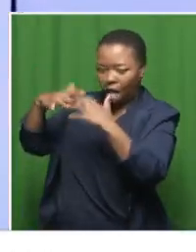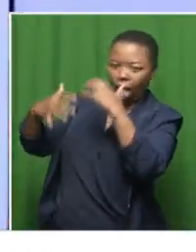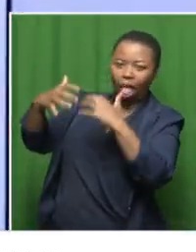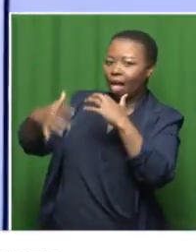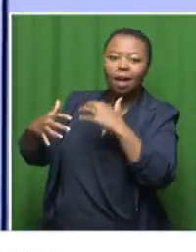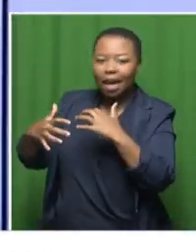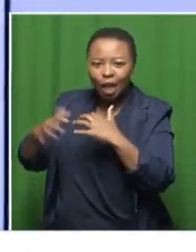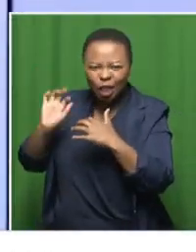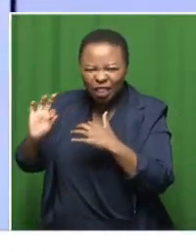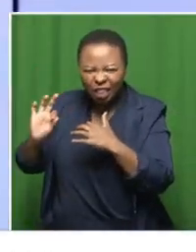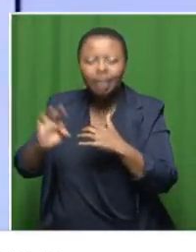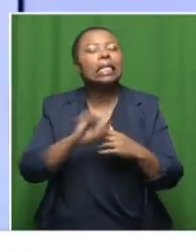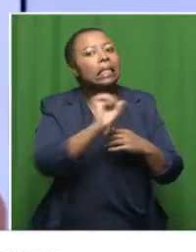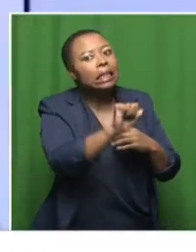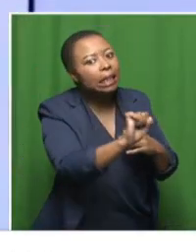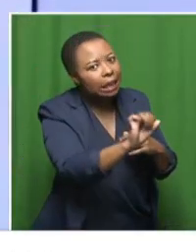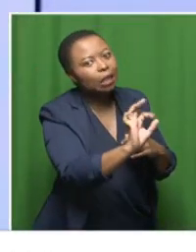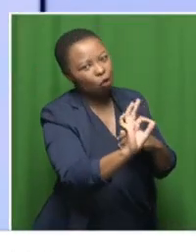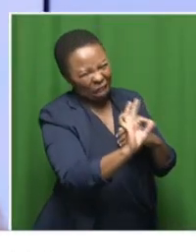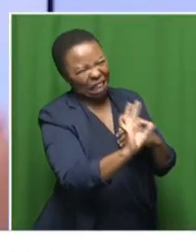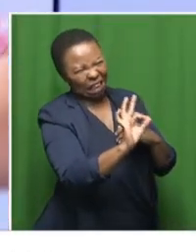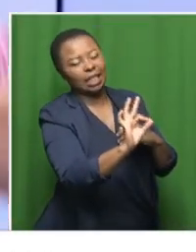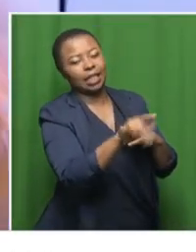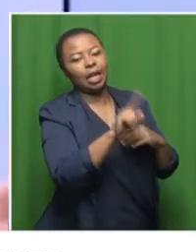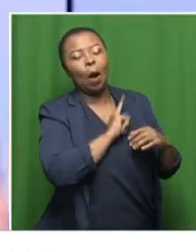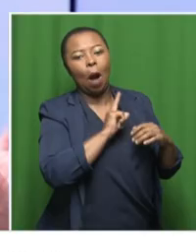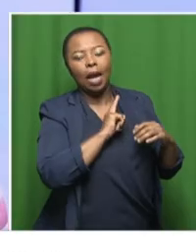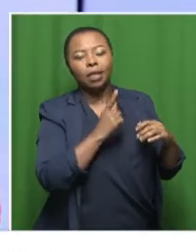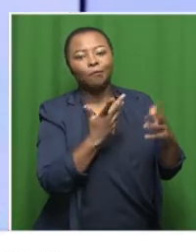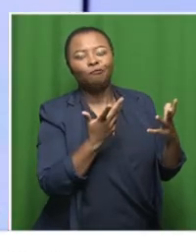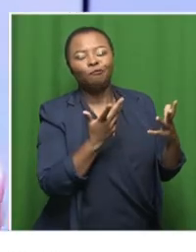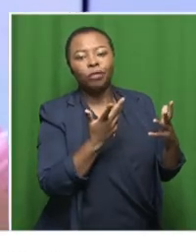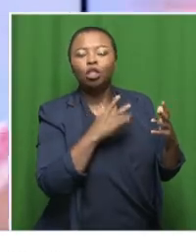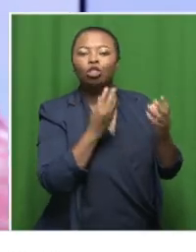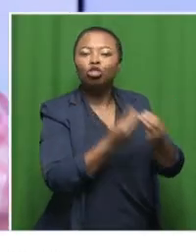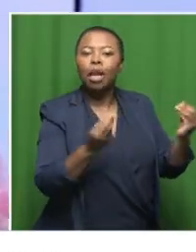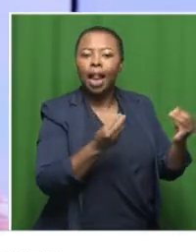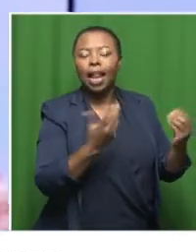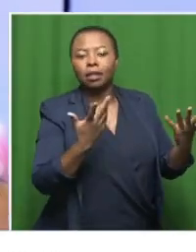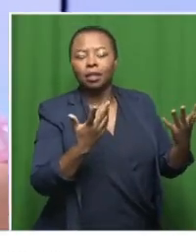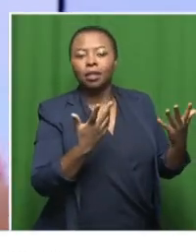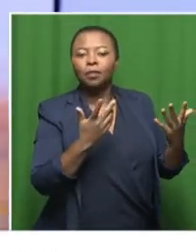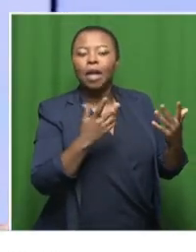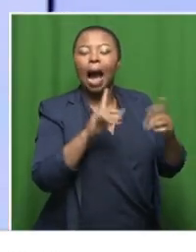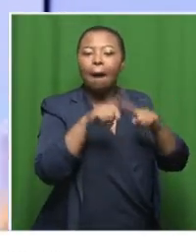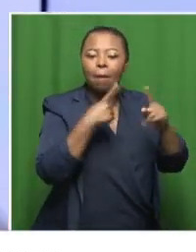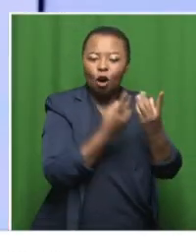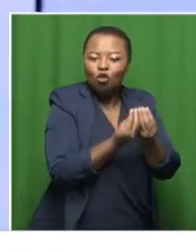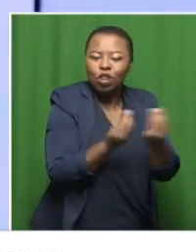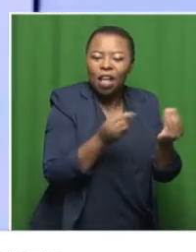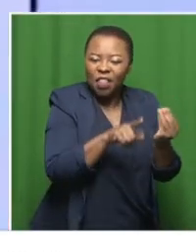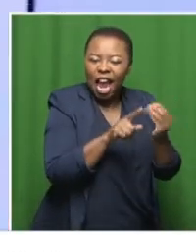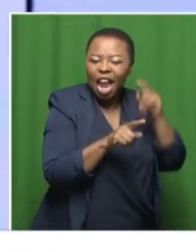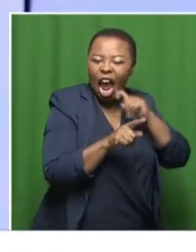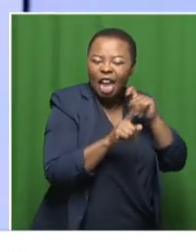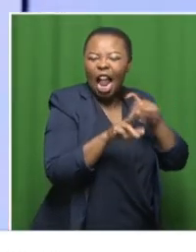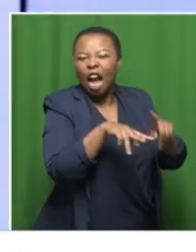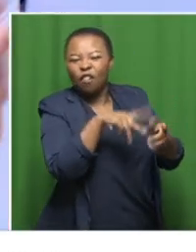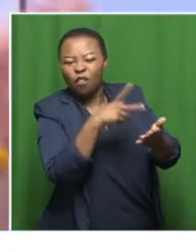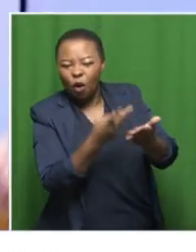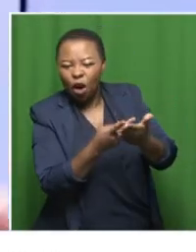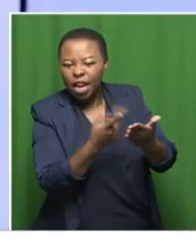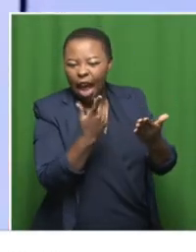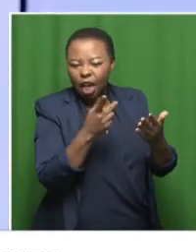well. Exactly, yeah. Because sometimes it tends to go there that if you start, because they love falling about, kids, that age group, love, they call